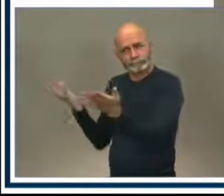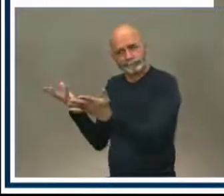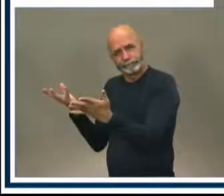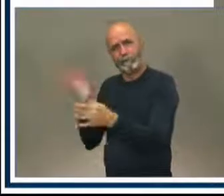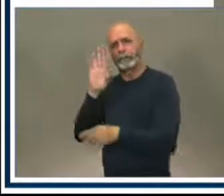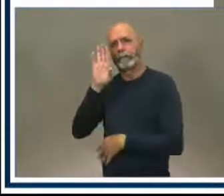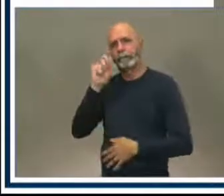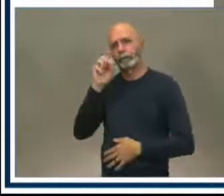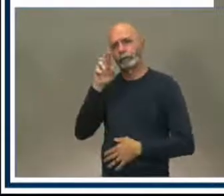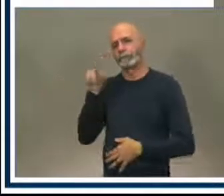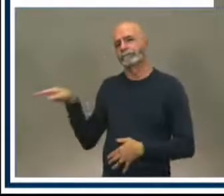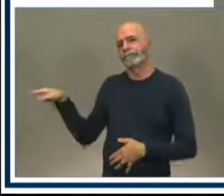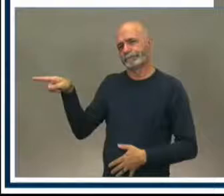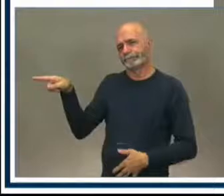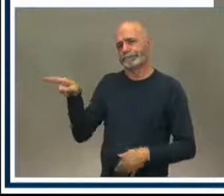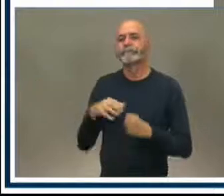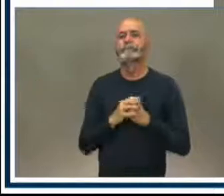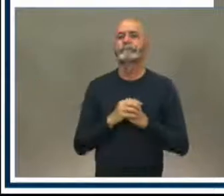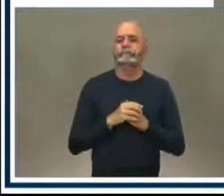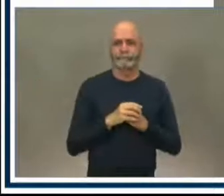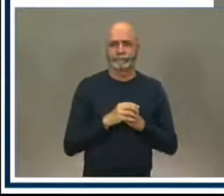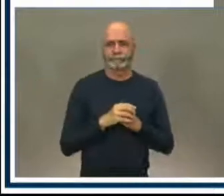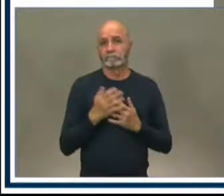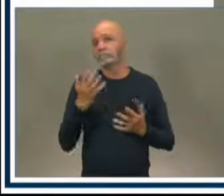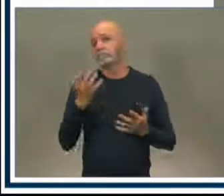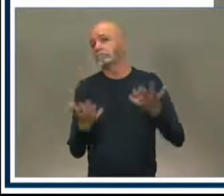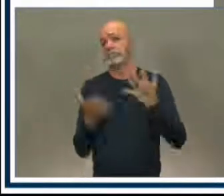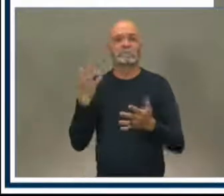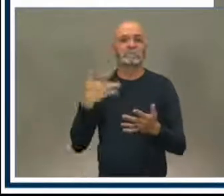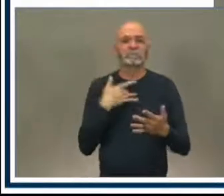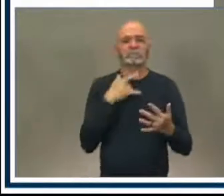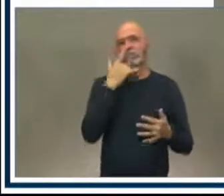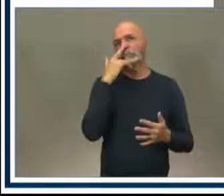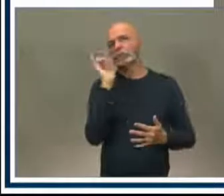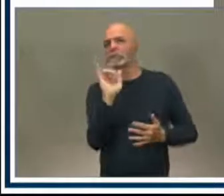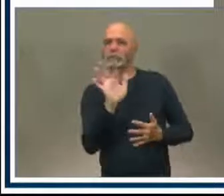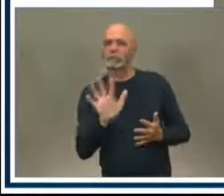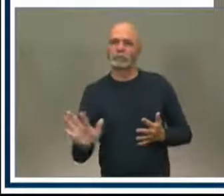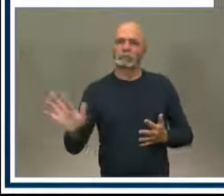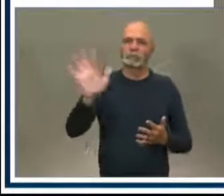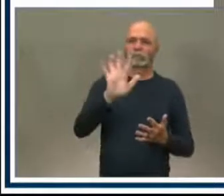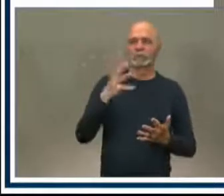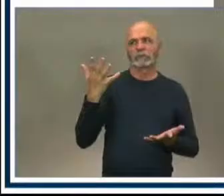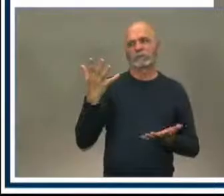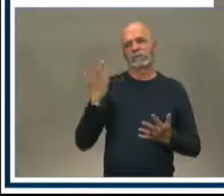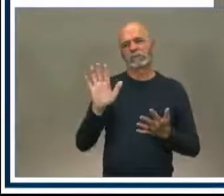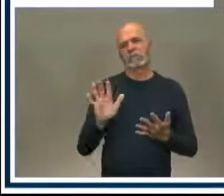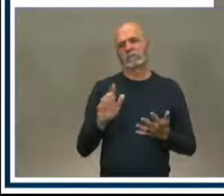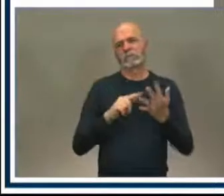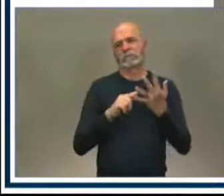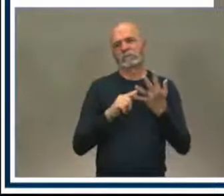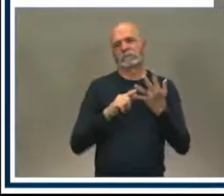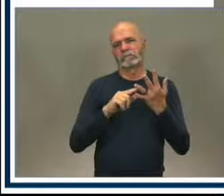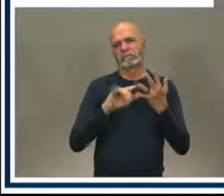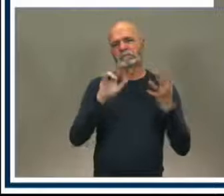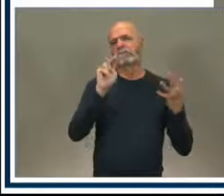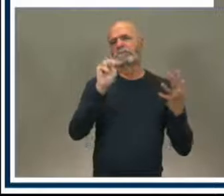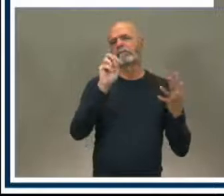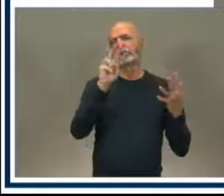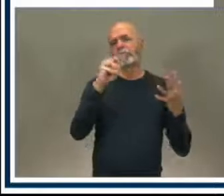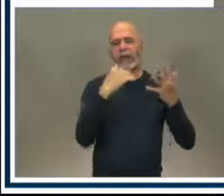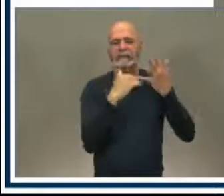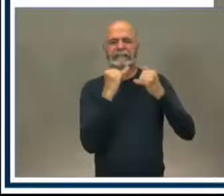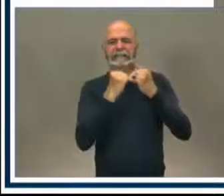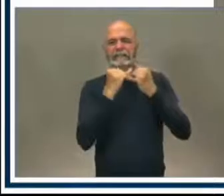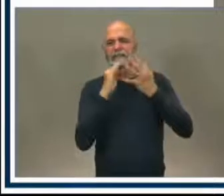start offering appointments for these boosters by the end of November. Teams have been actively planning and working out the logistics to